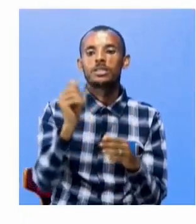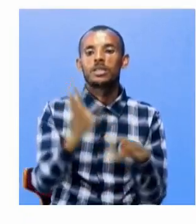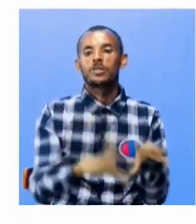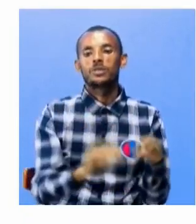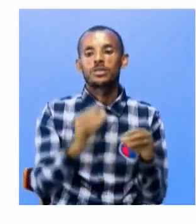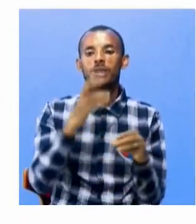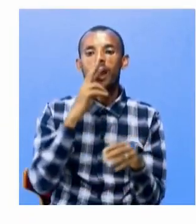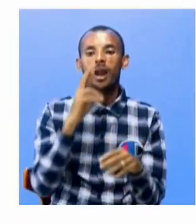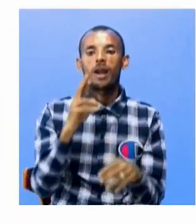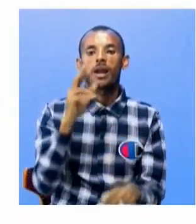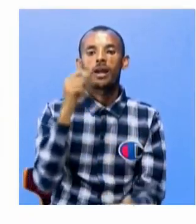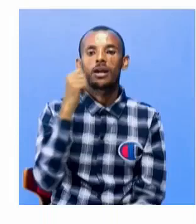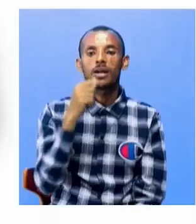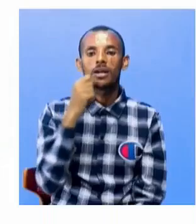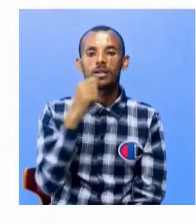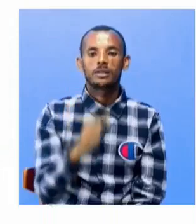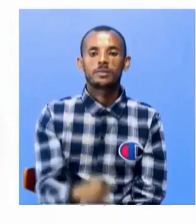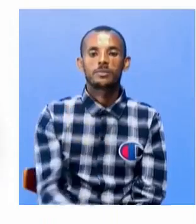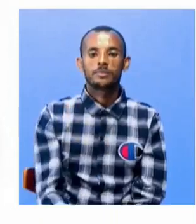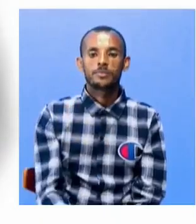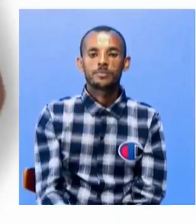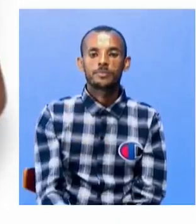are girls?